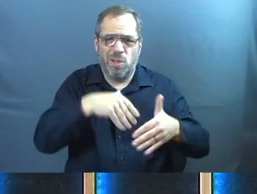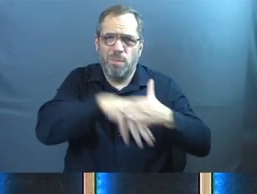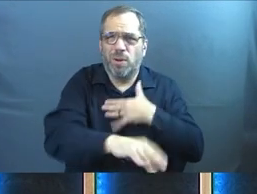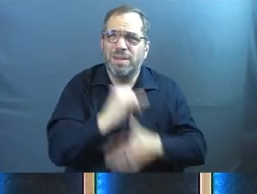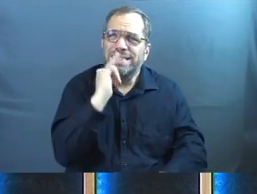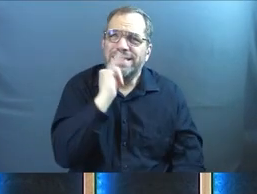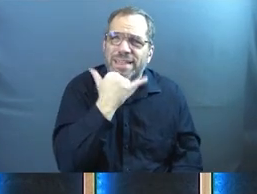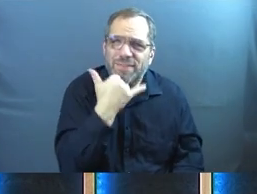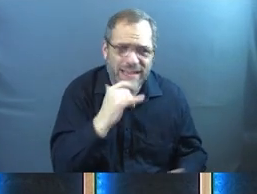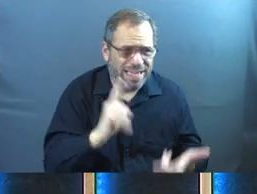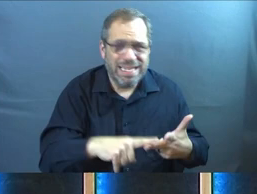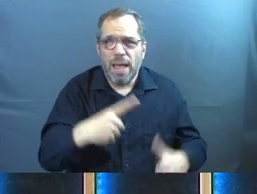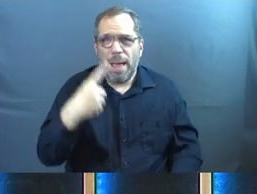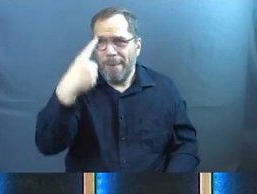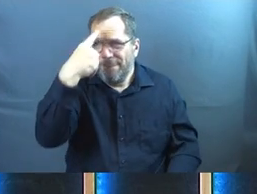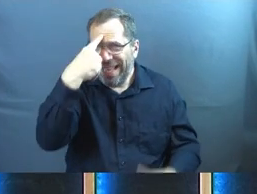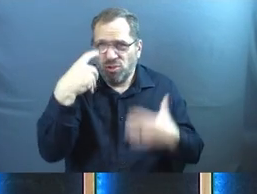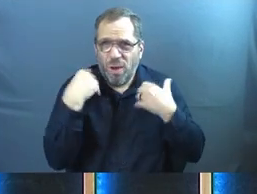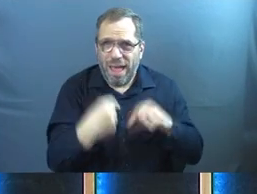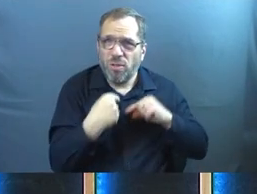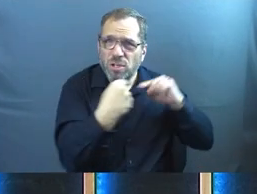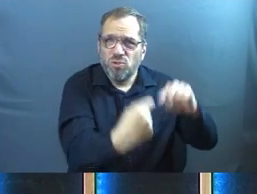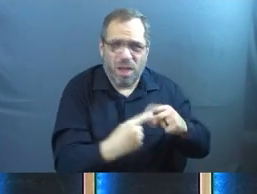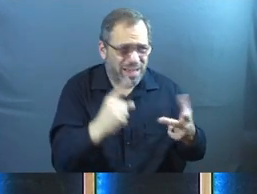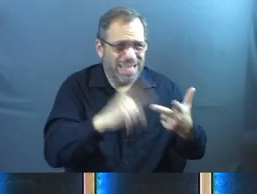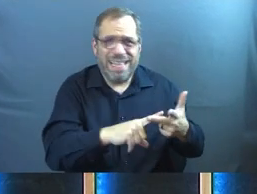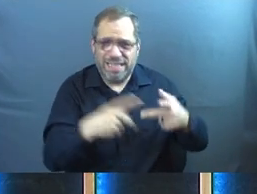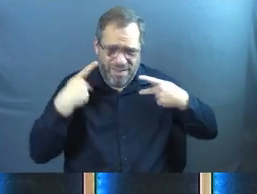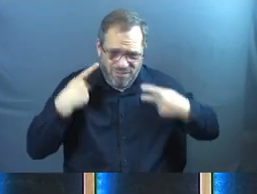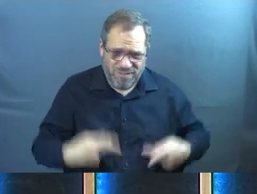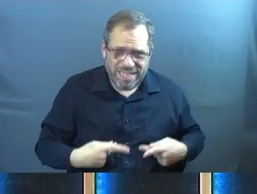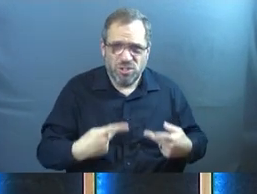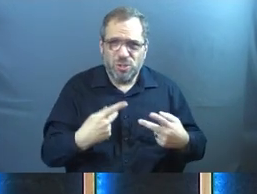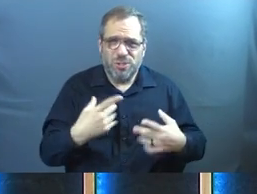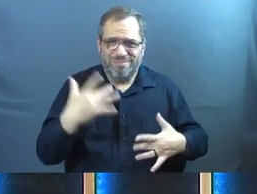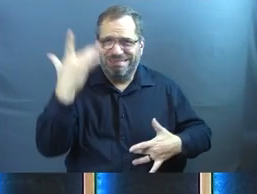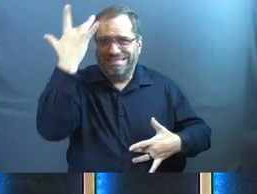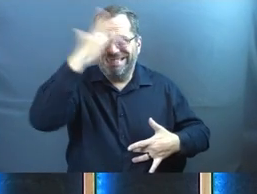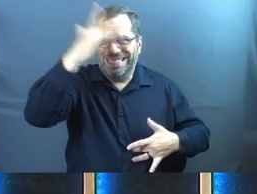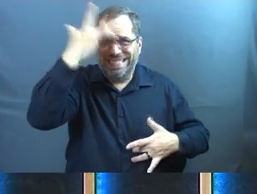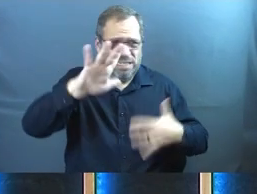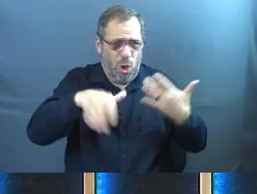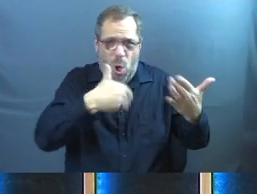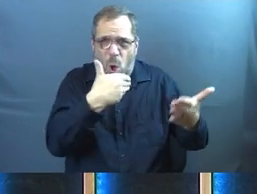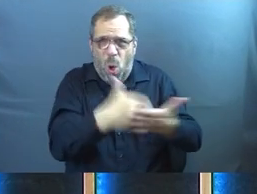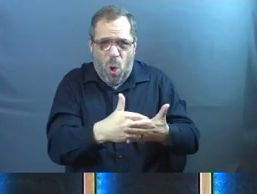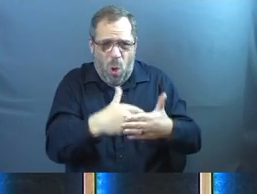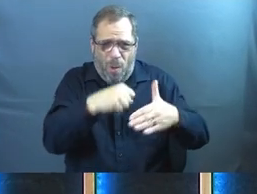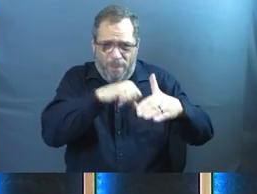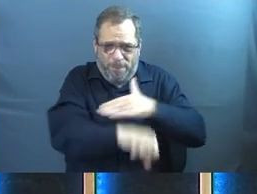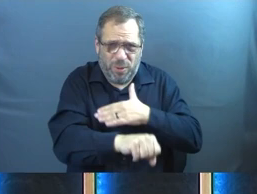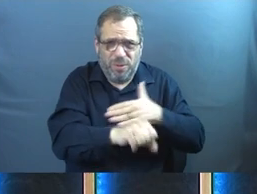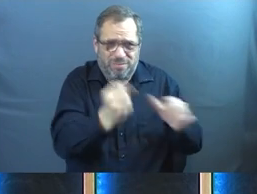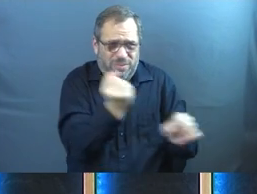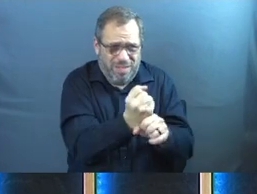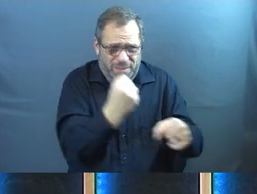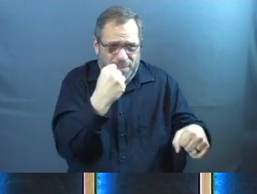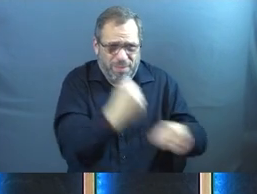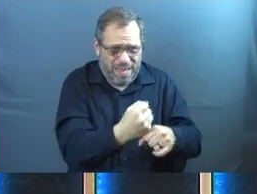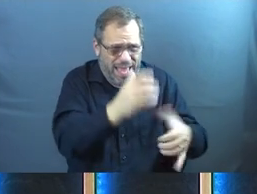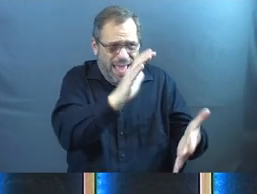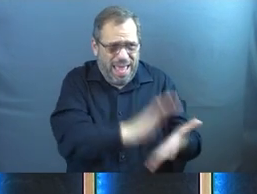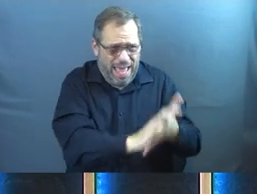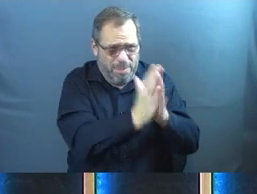defects. This is mental health struggles. This is physical diseases. This is everything is coming into the creation and